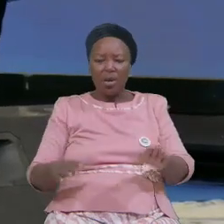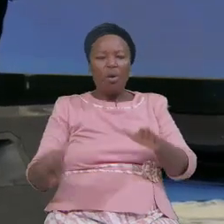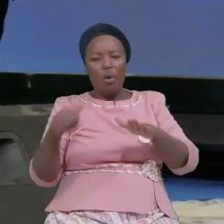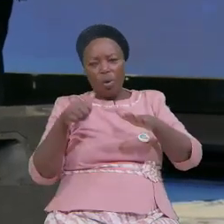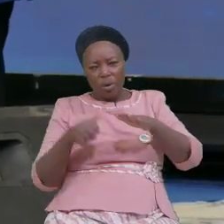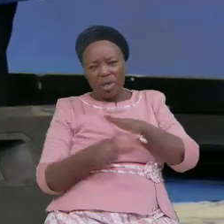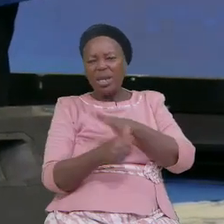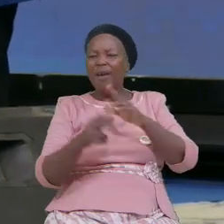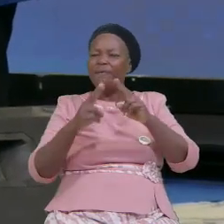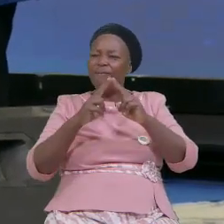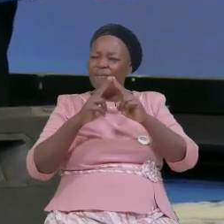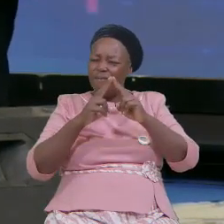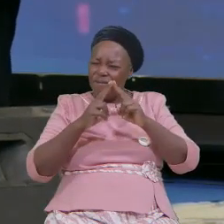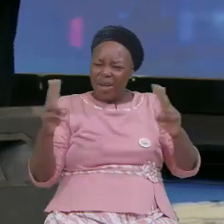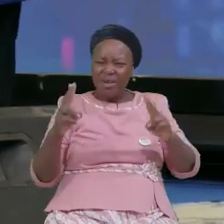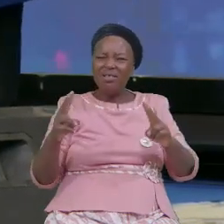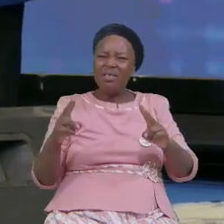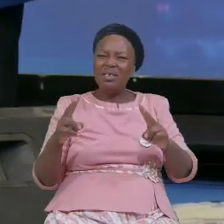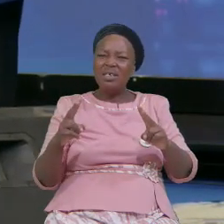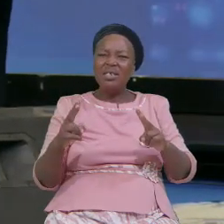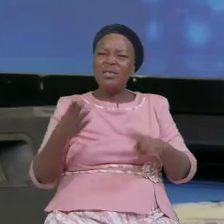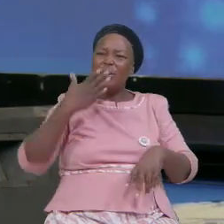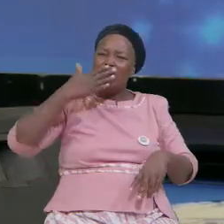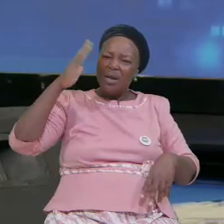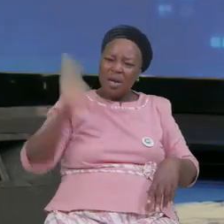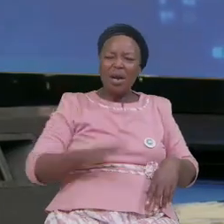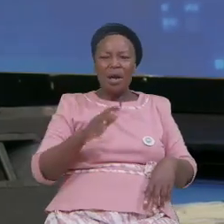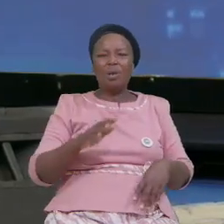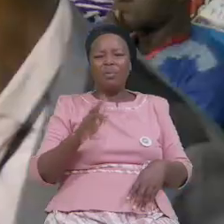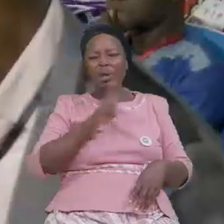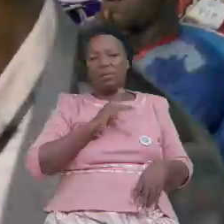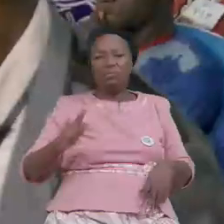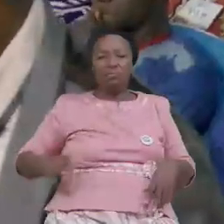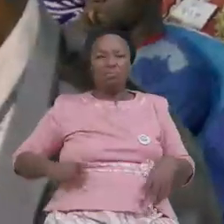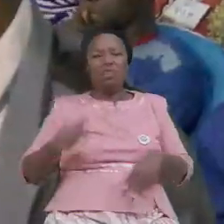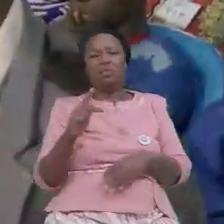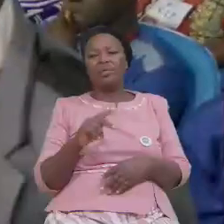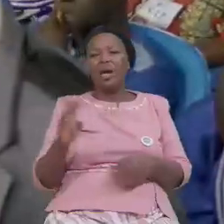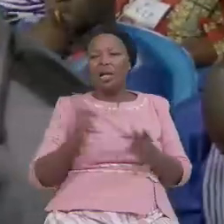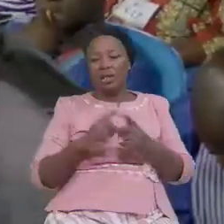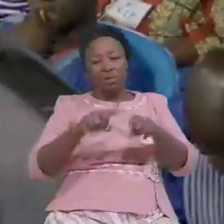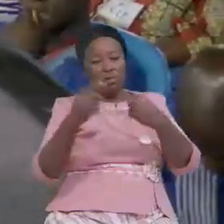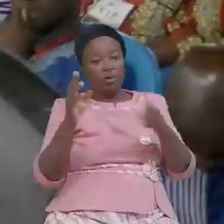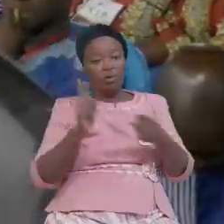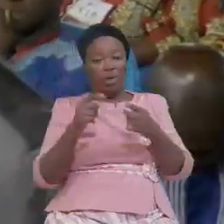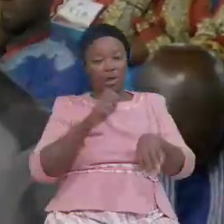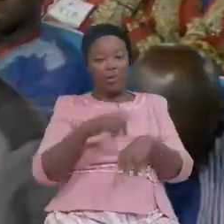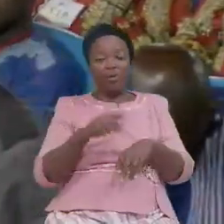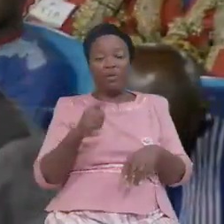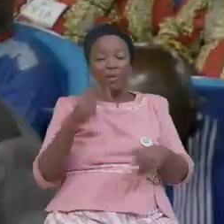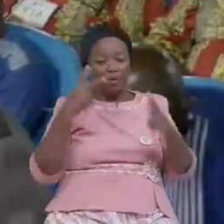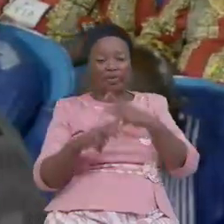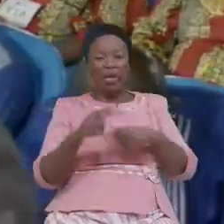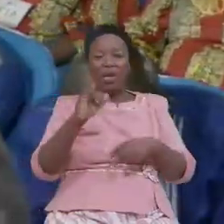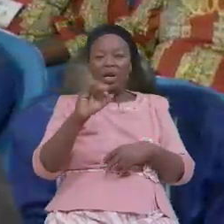very tyrannical empires. And then you go on to the time of the prophets Isaiah,